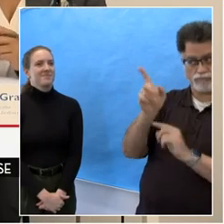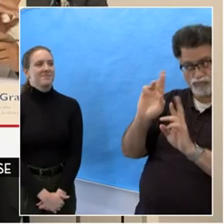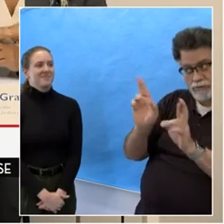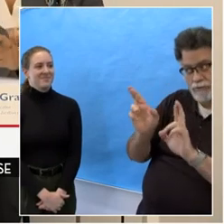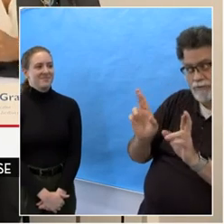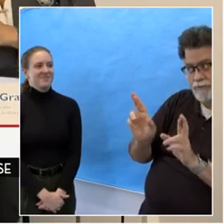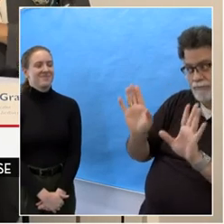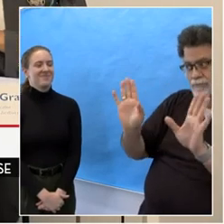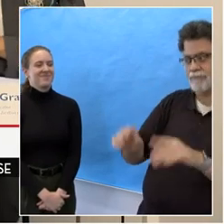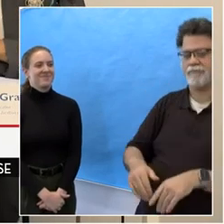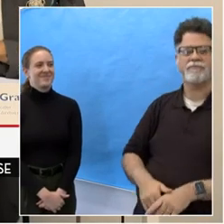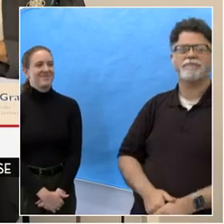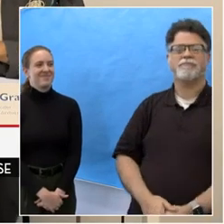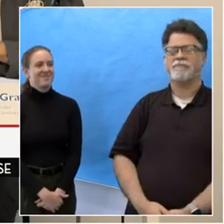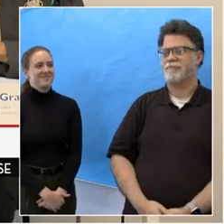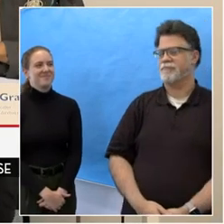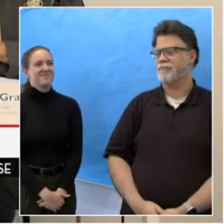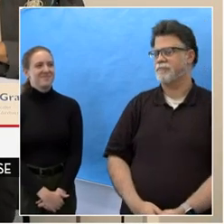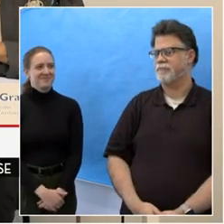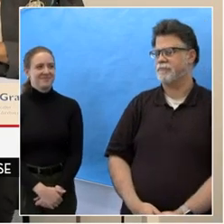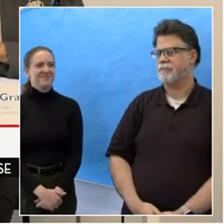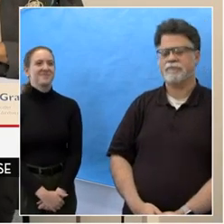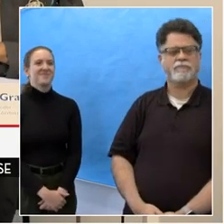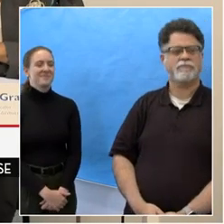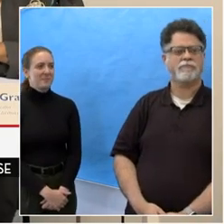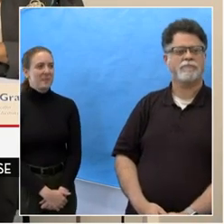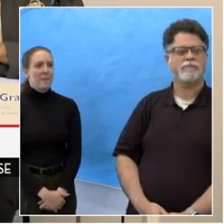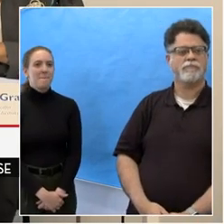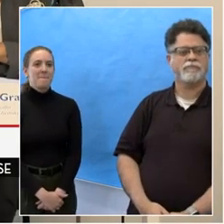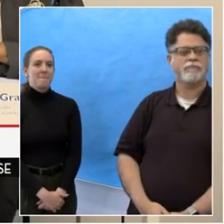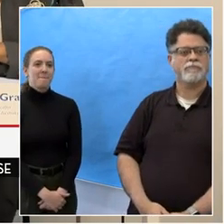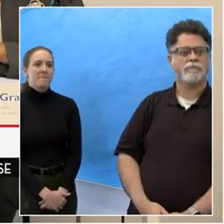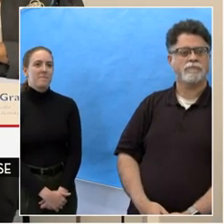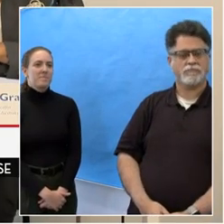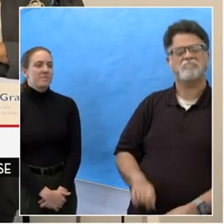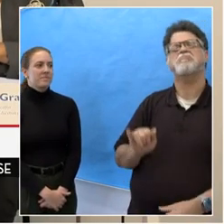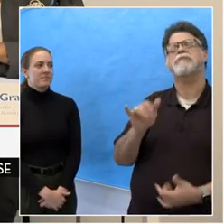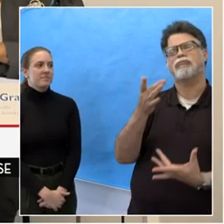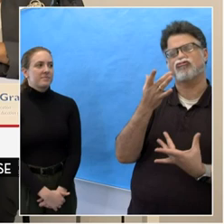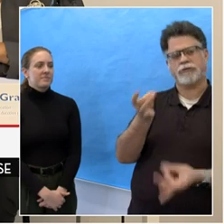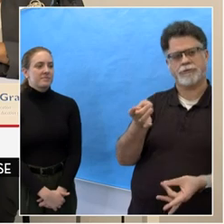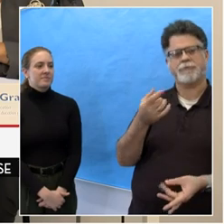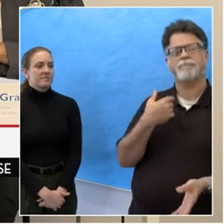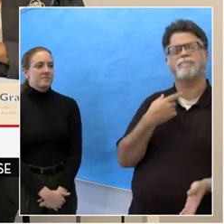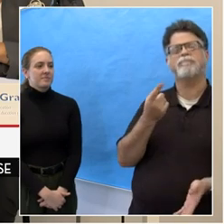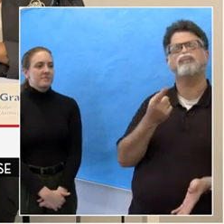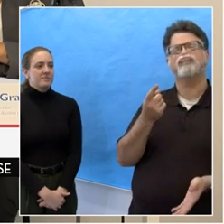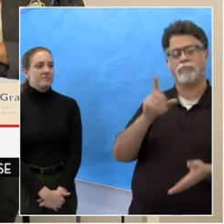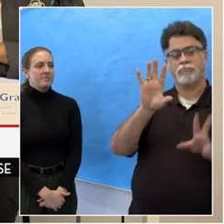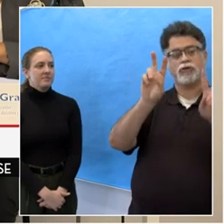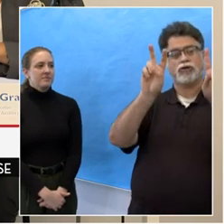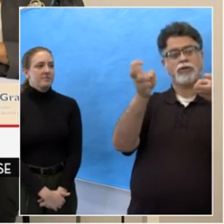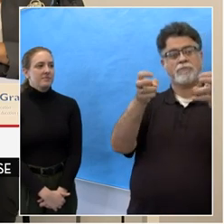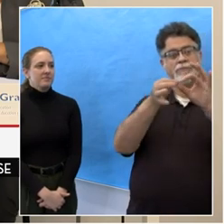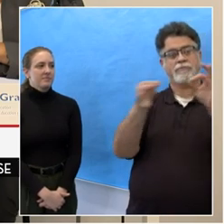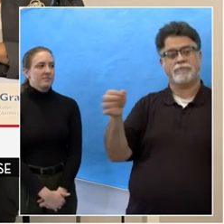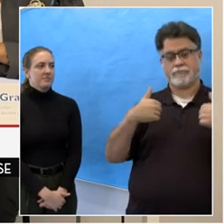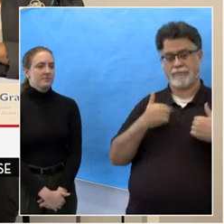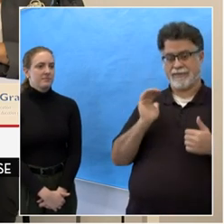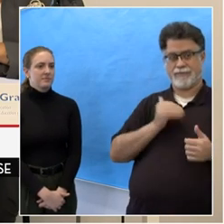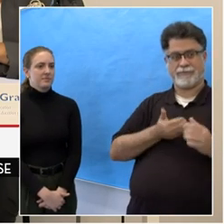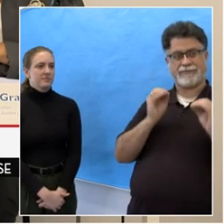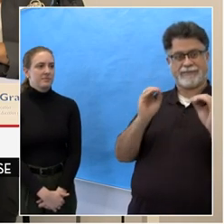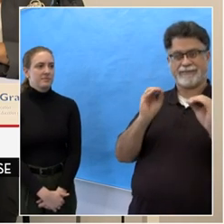hear often, and it's interesting, this was a topic of my teacher advisory, and we met yesterday evening. It's